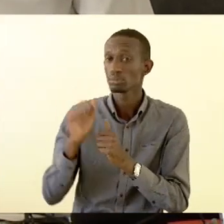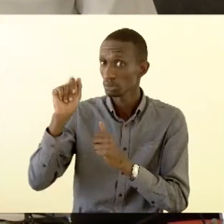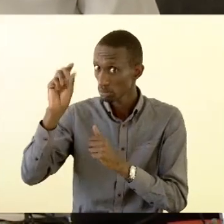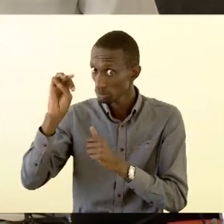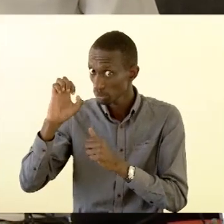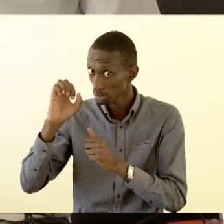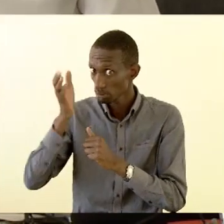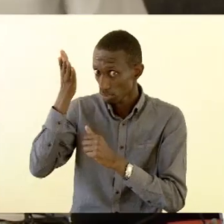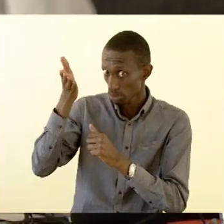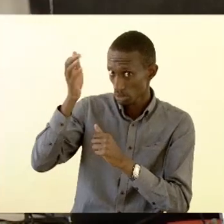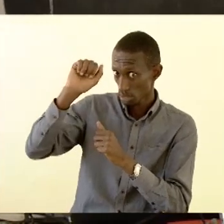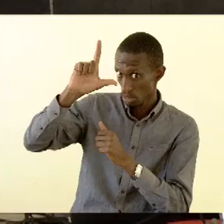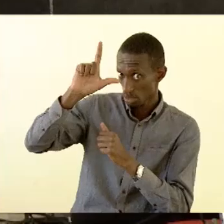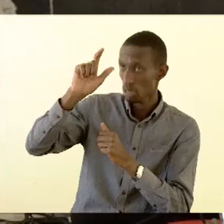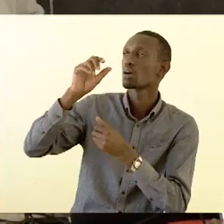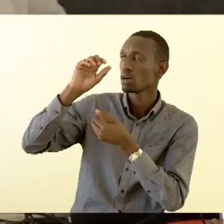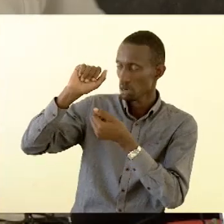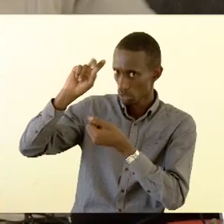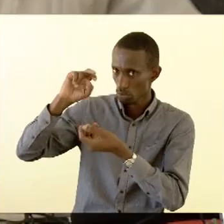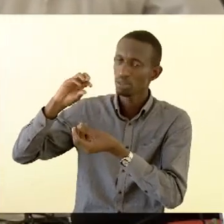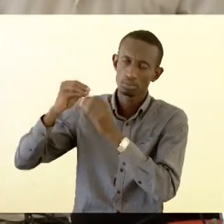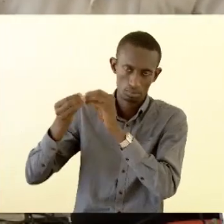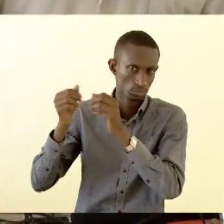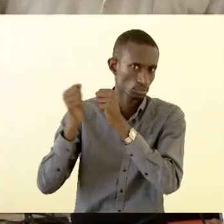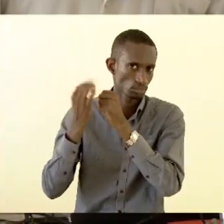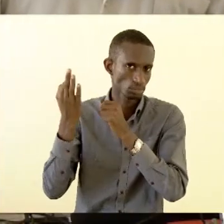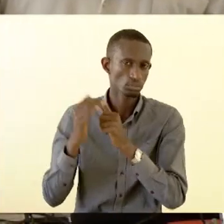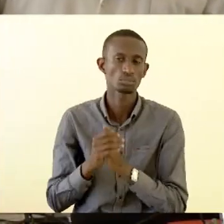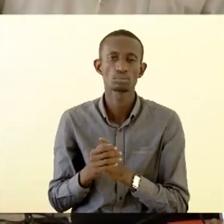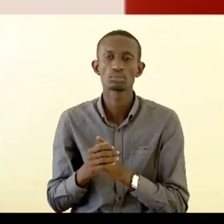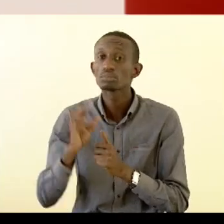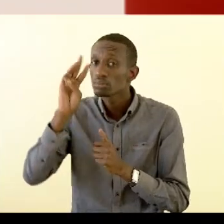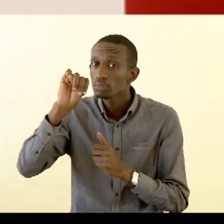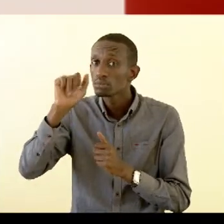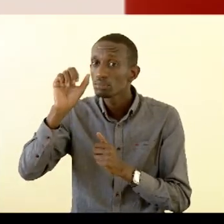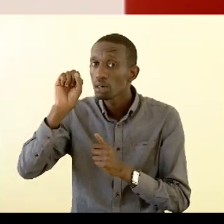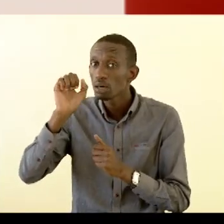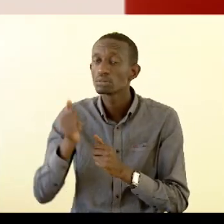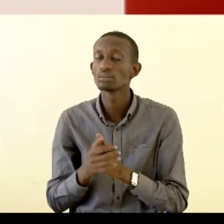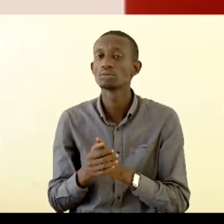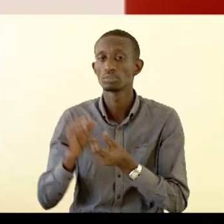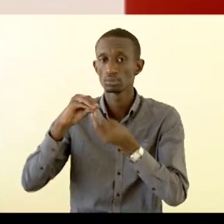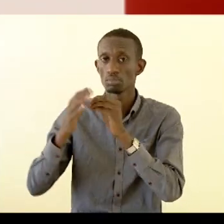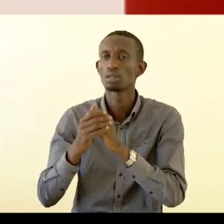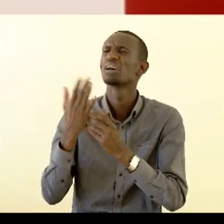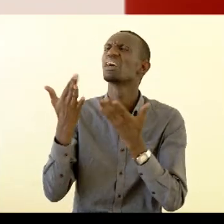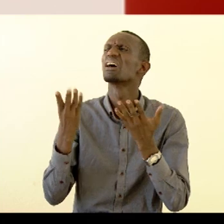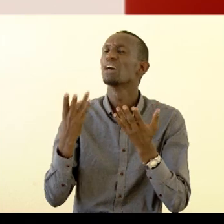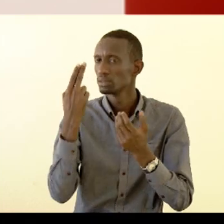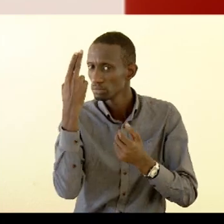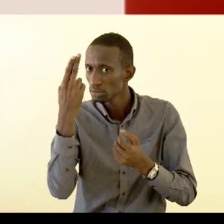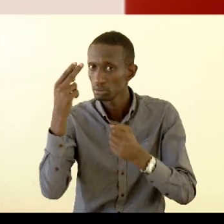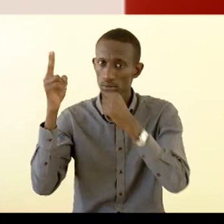is 13. And the mass number that is next, it is 27. So it